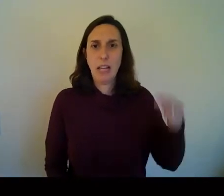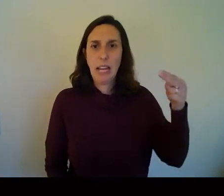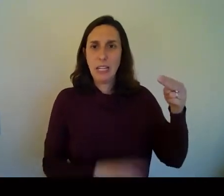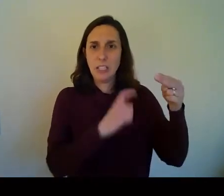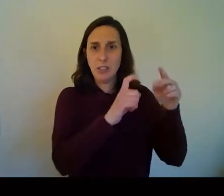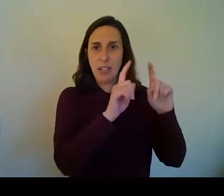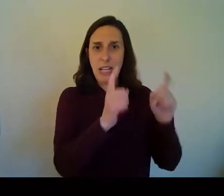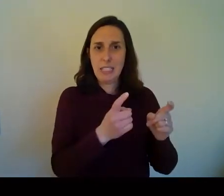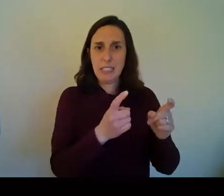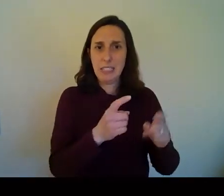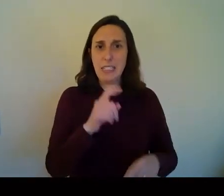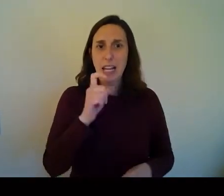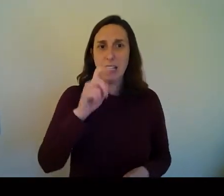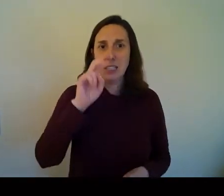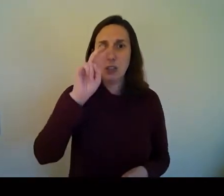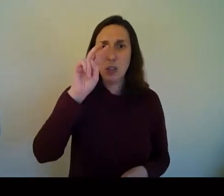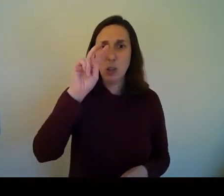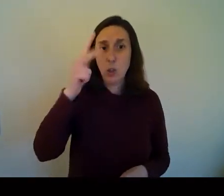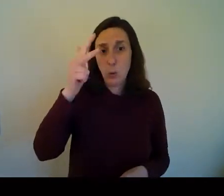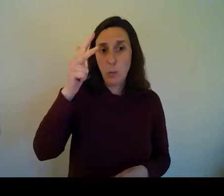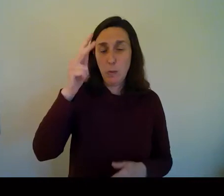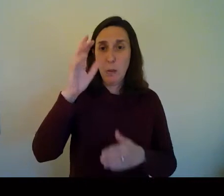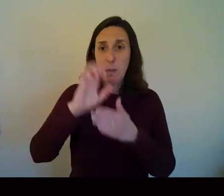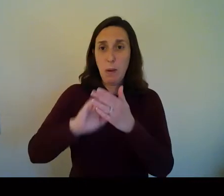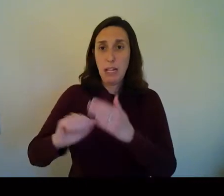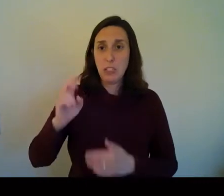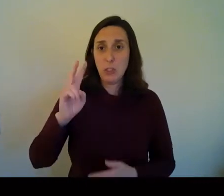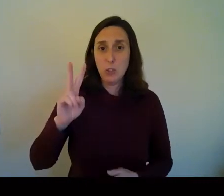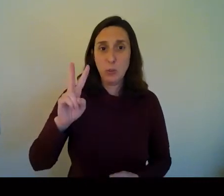is x cubed minus